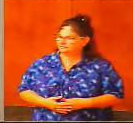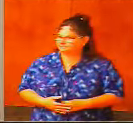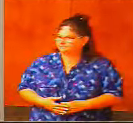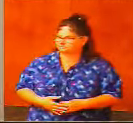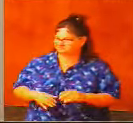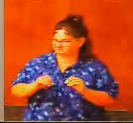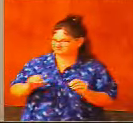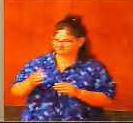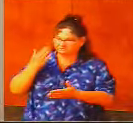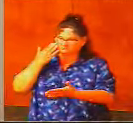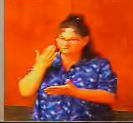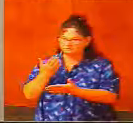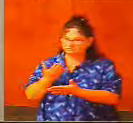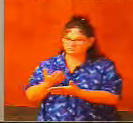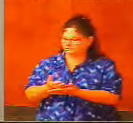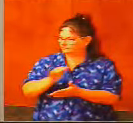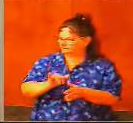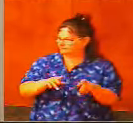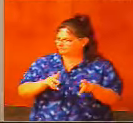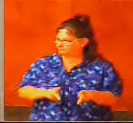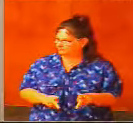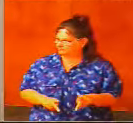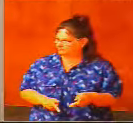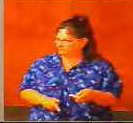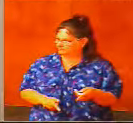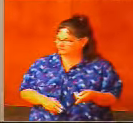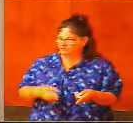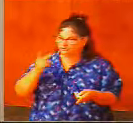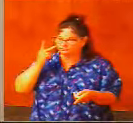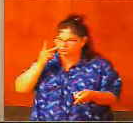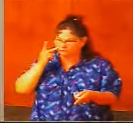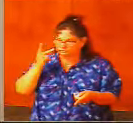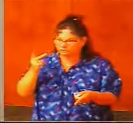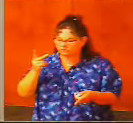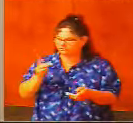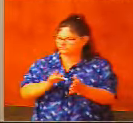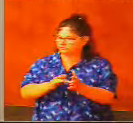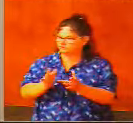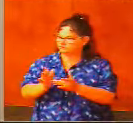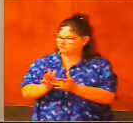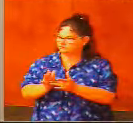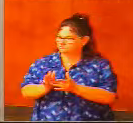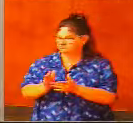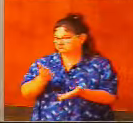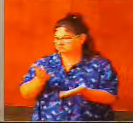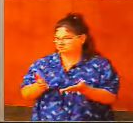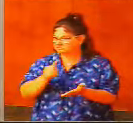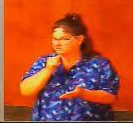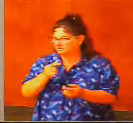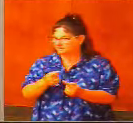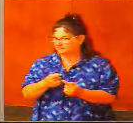No evidence that this individual ever saw Jesus, even from a distance,